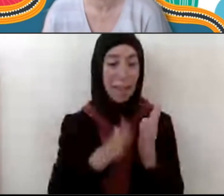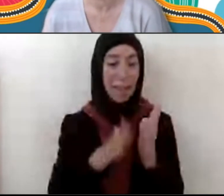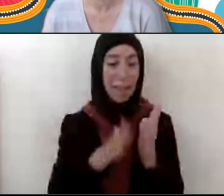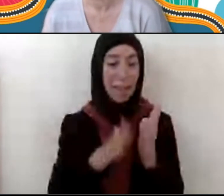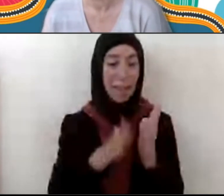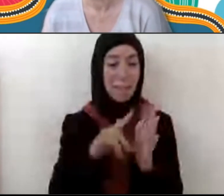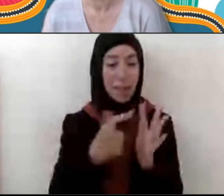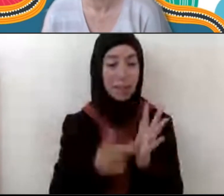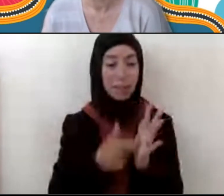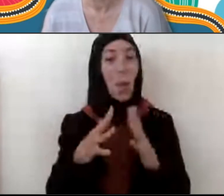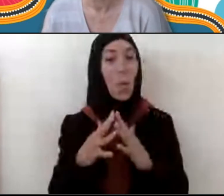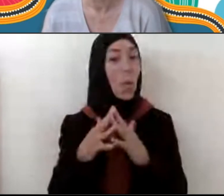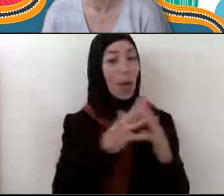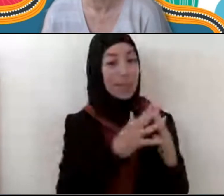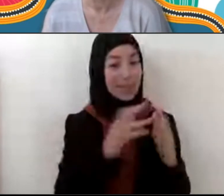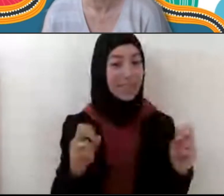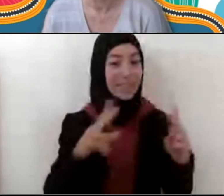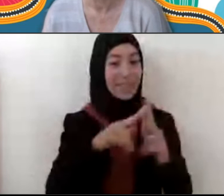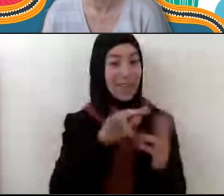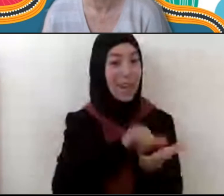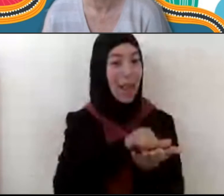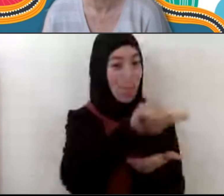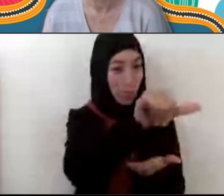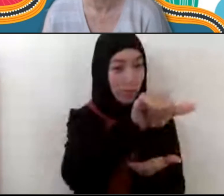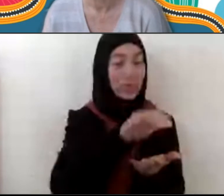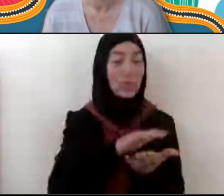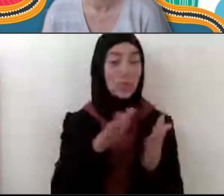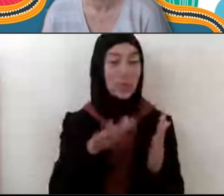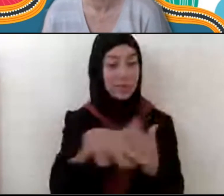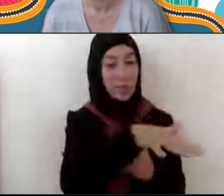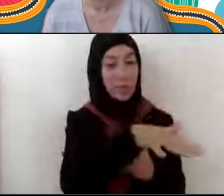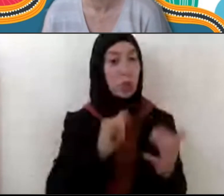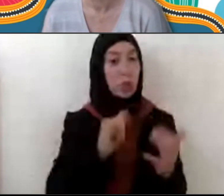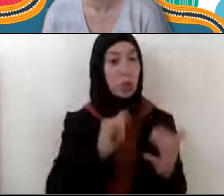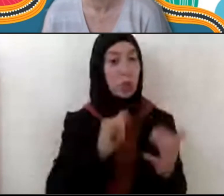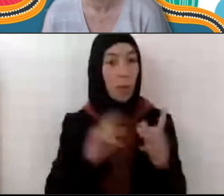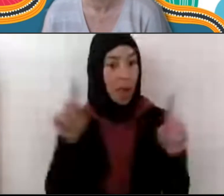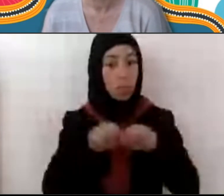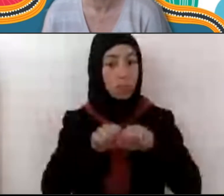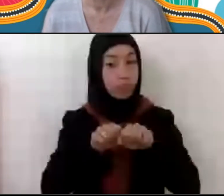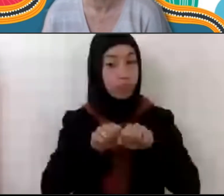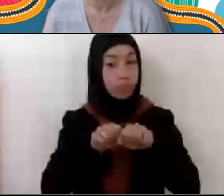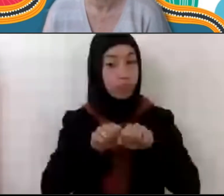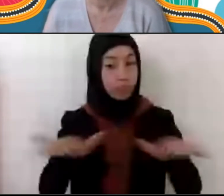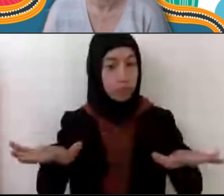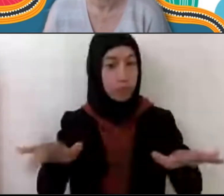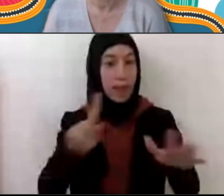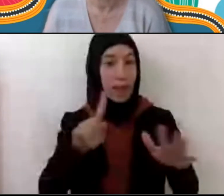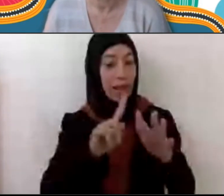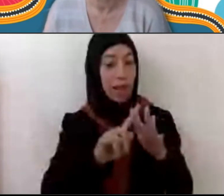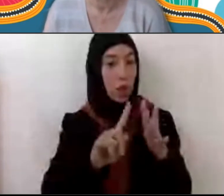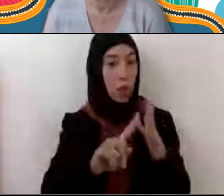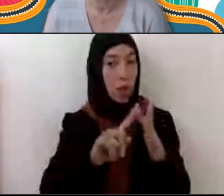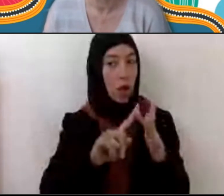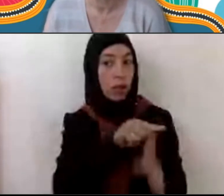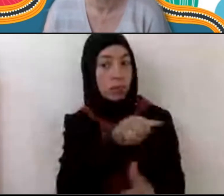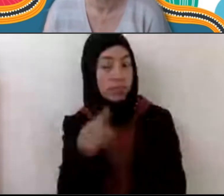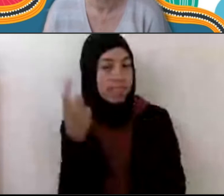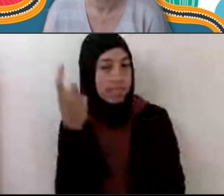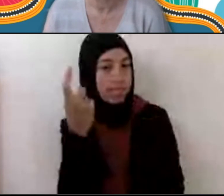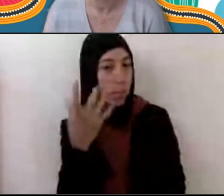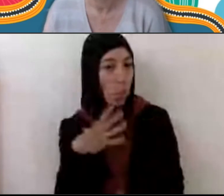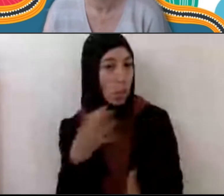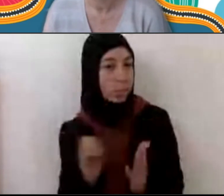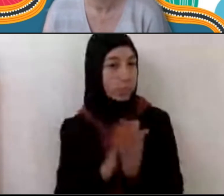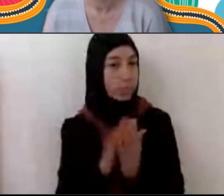line. But so we're running that now. But and we need to do that now because we need to